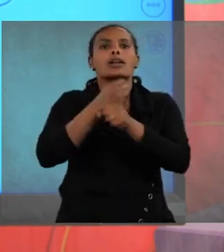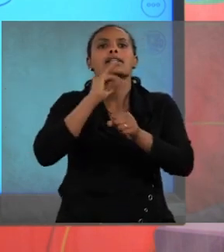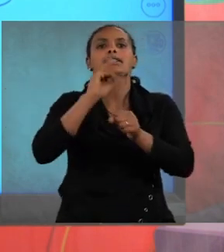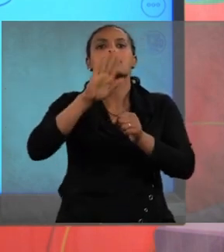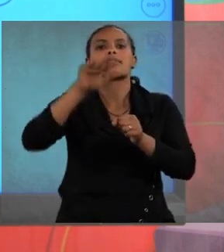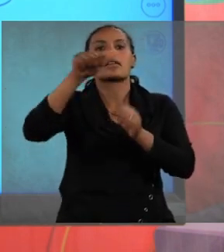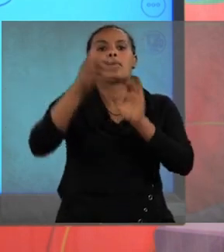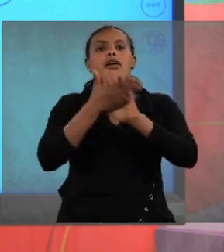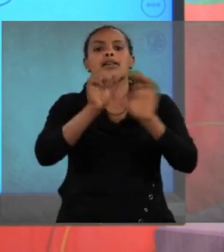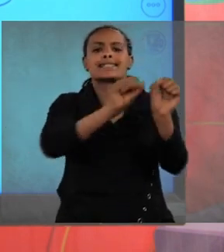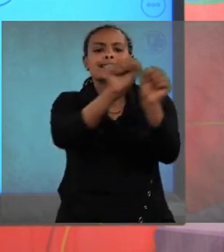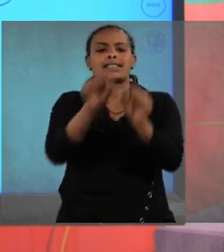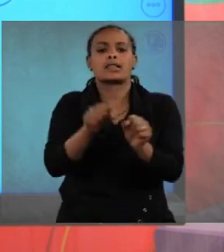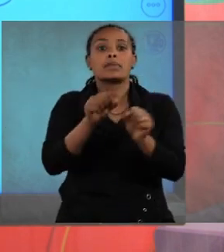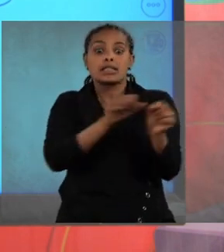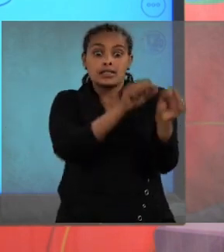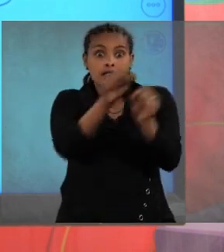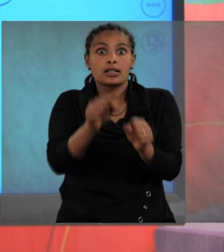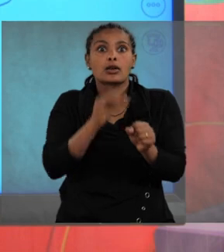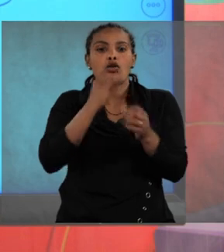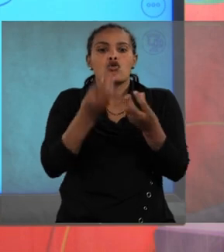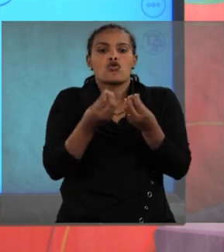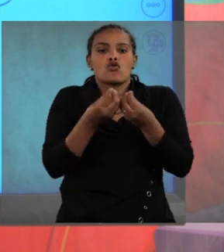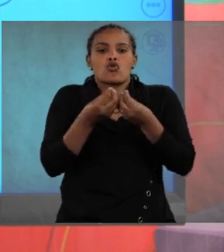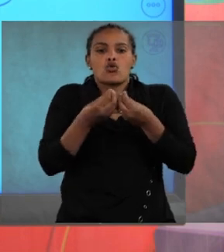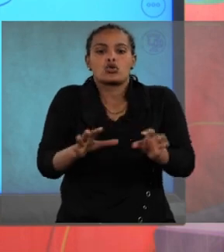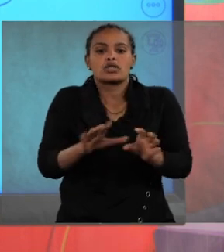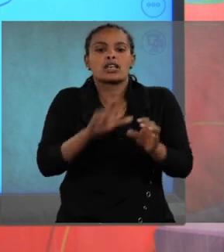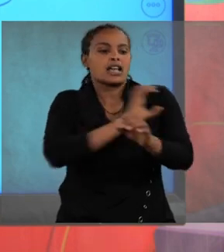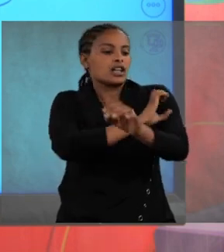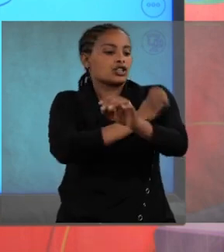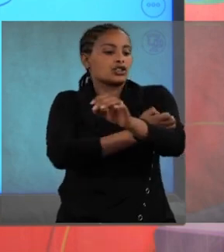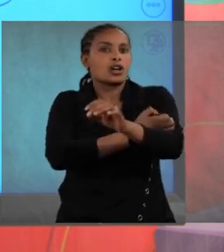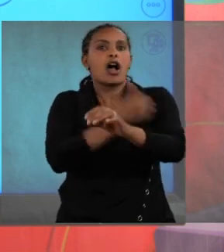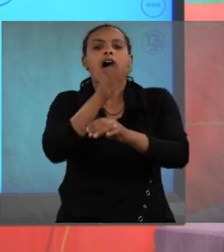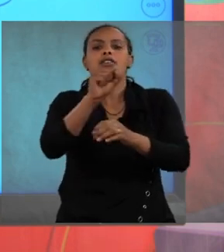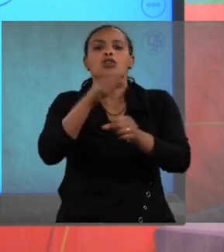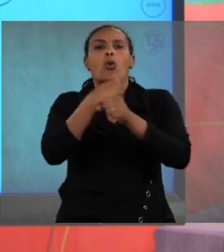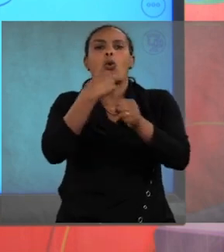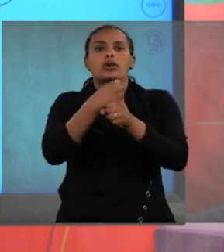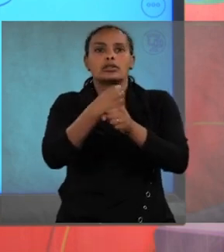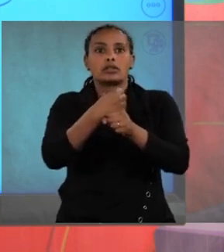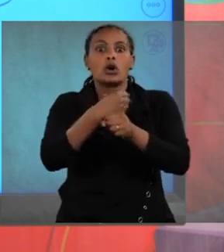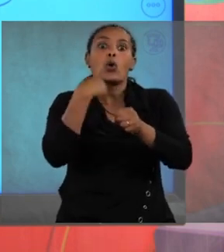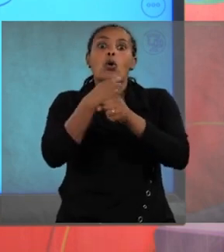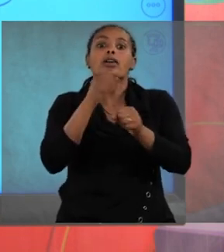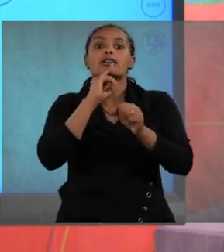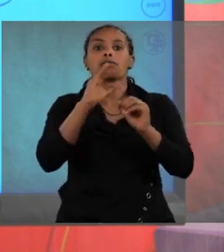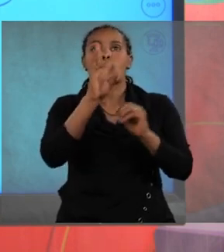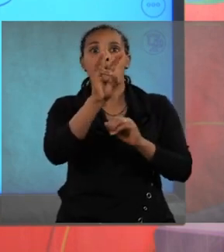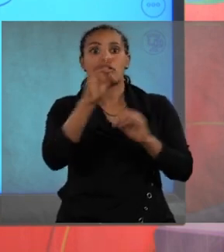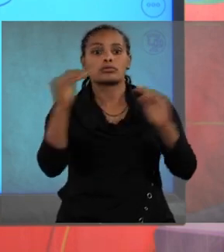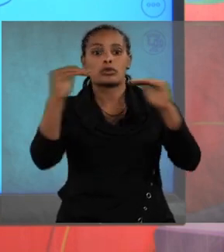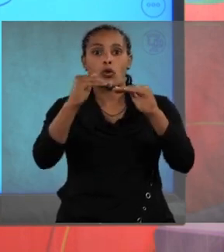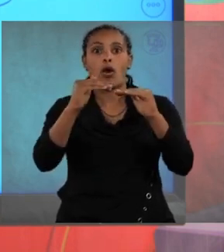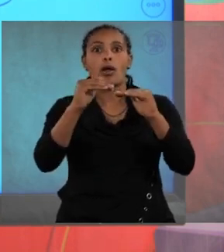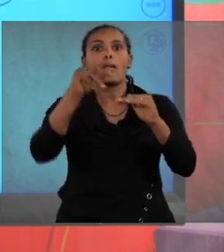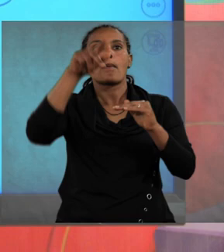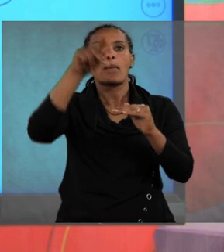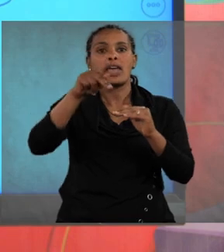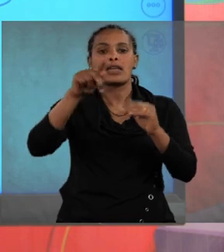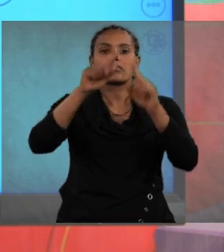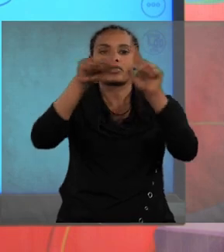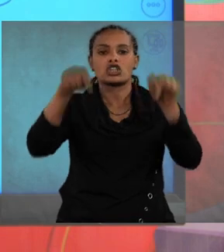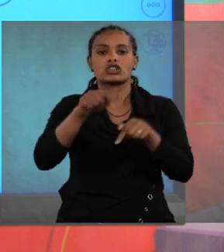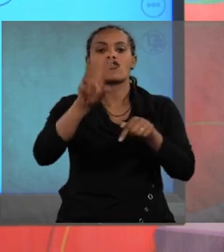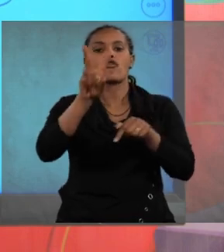by the system. The system lose energy as work. Work equal minus P times change in